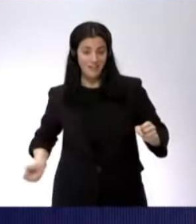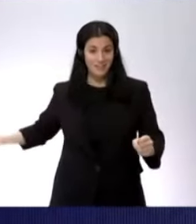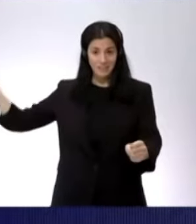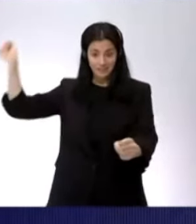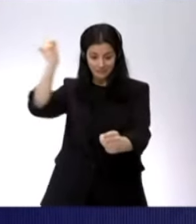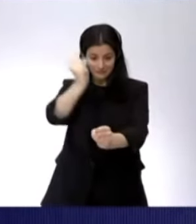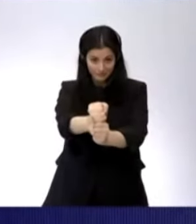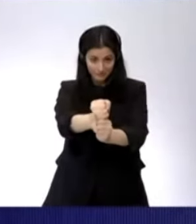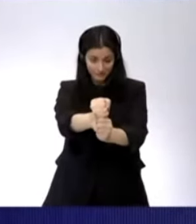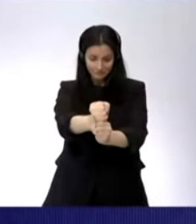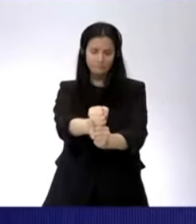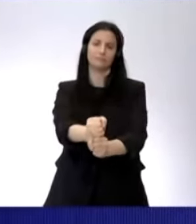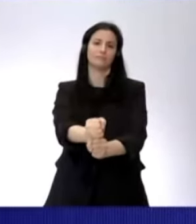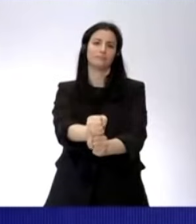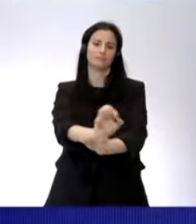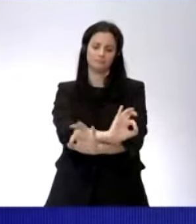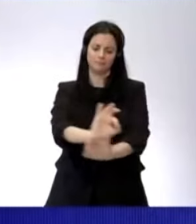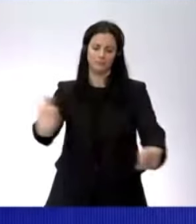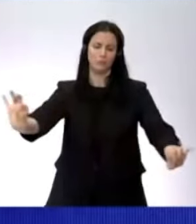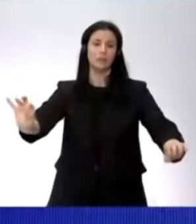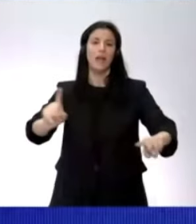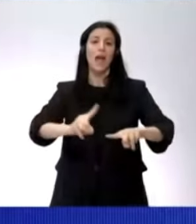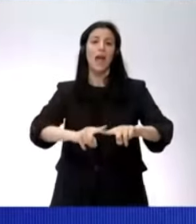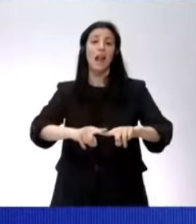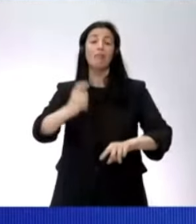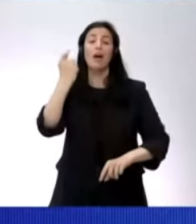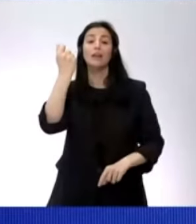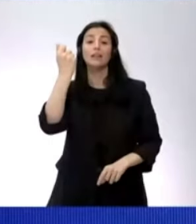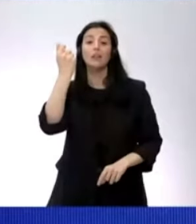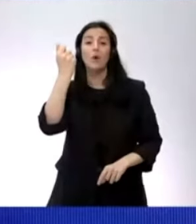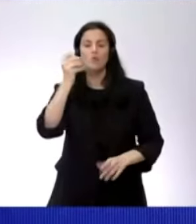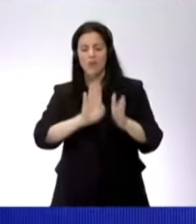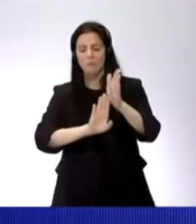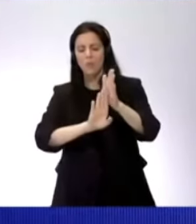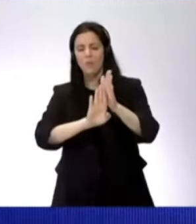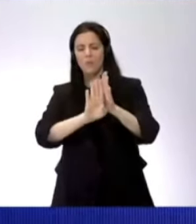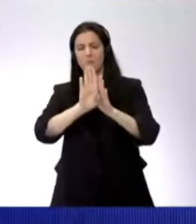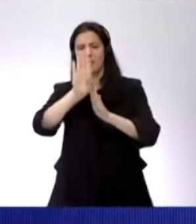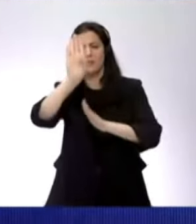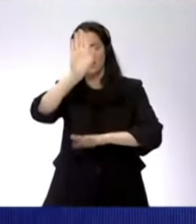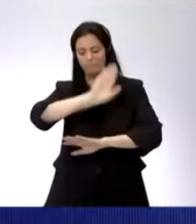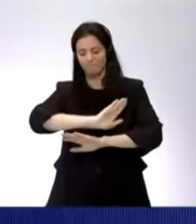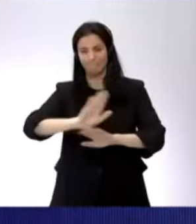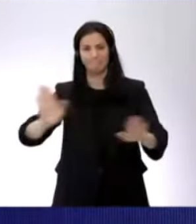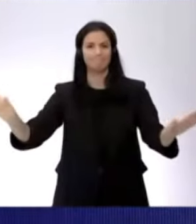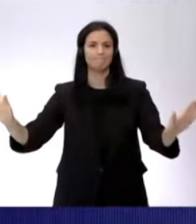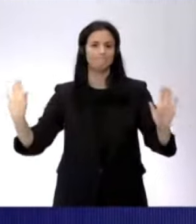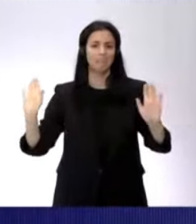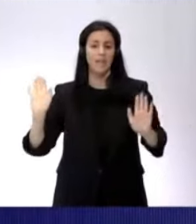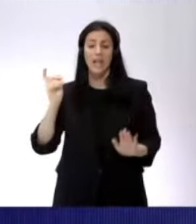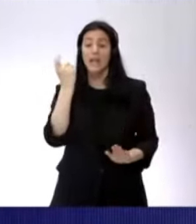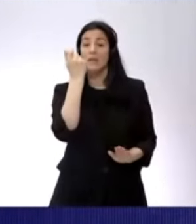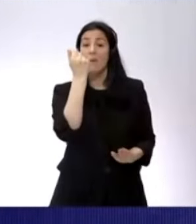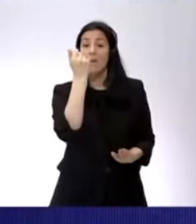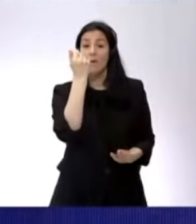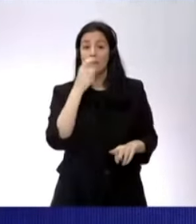Under your leadership, Greece's economy has outperformed the Eurozone average. Under your